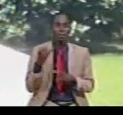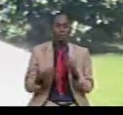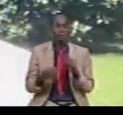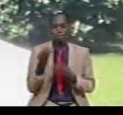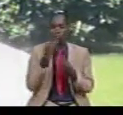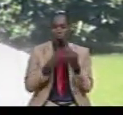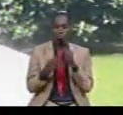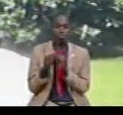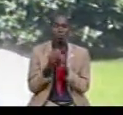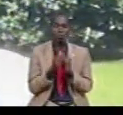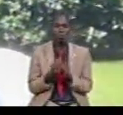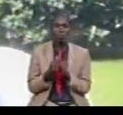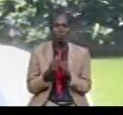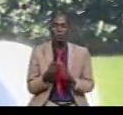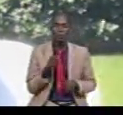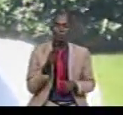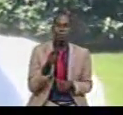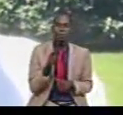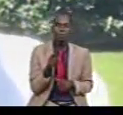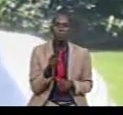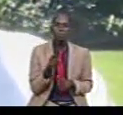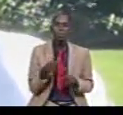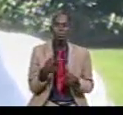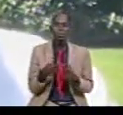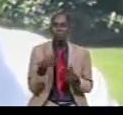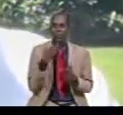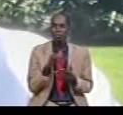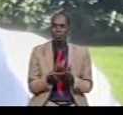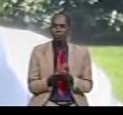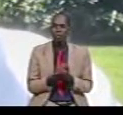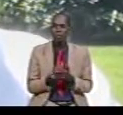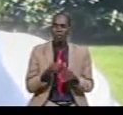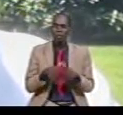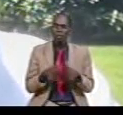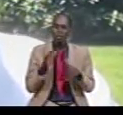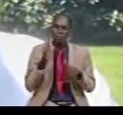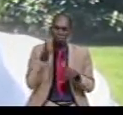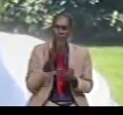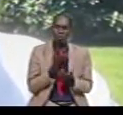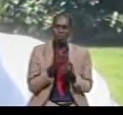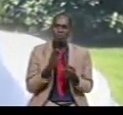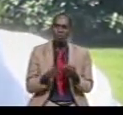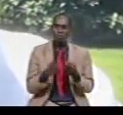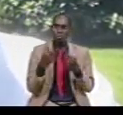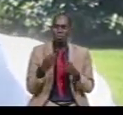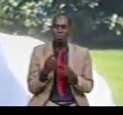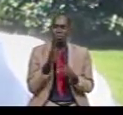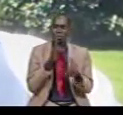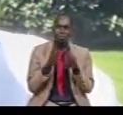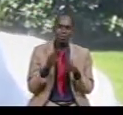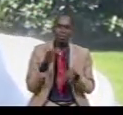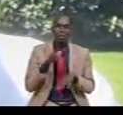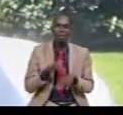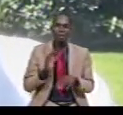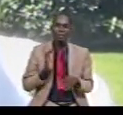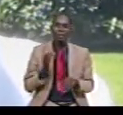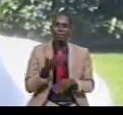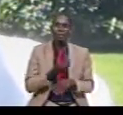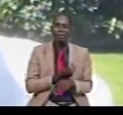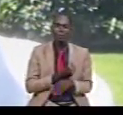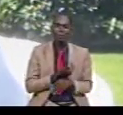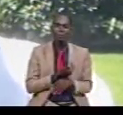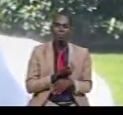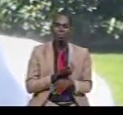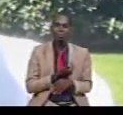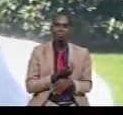together, you then said, "How would you like to come and speak at one of our summer?" I